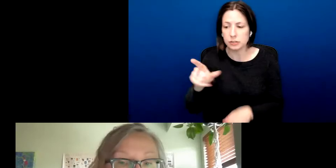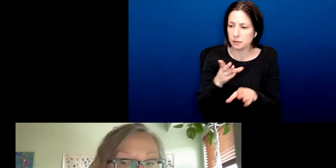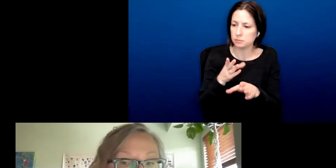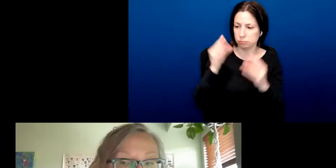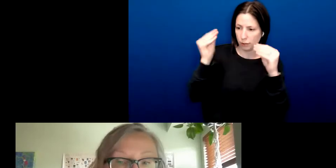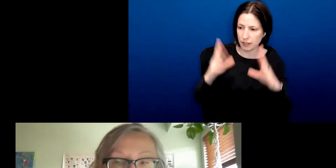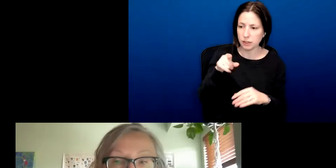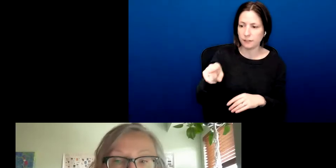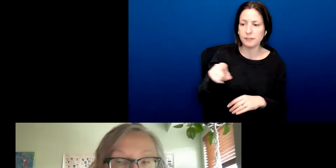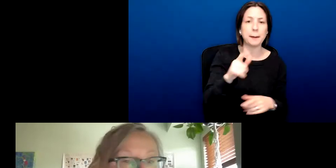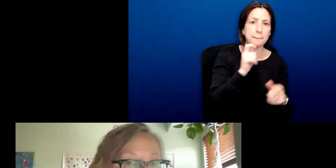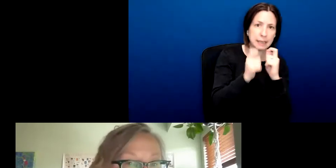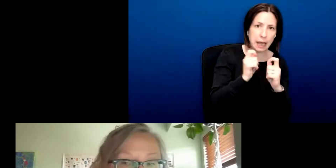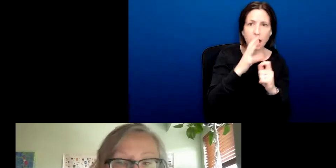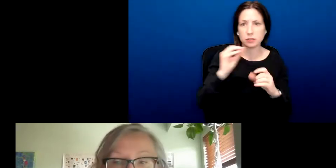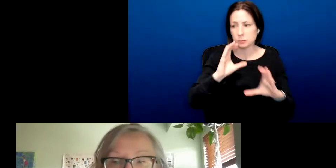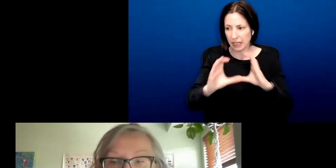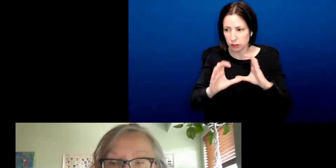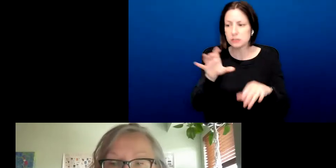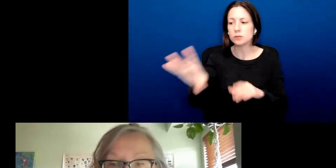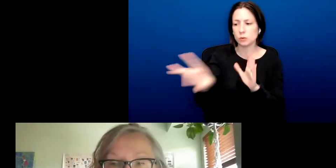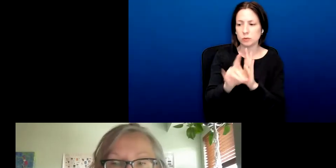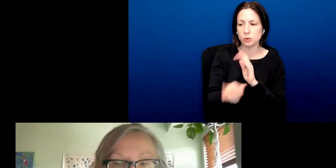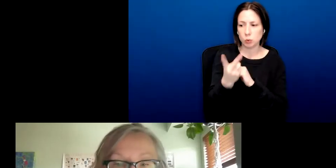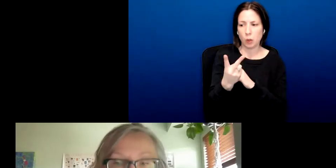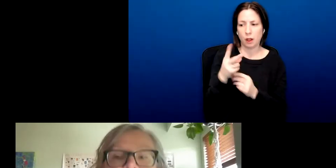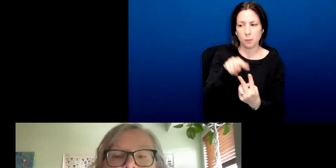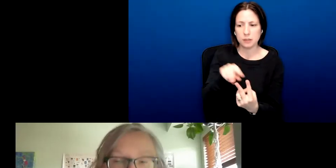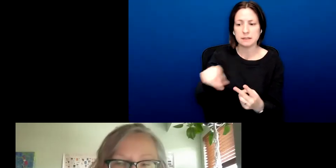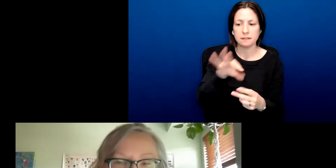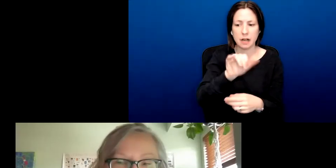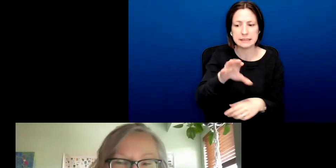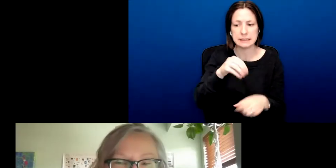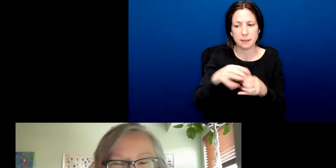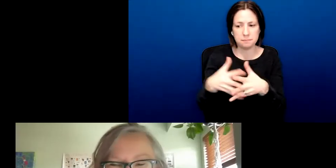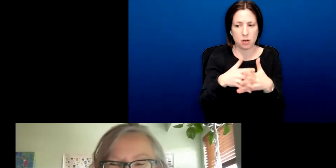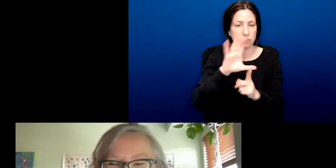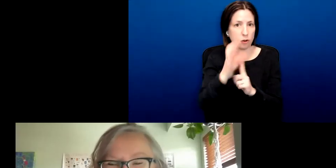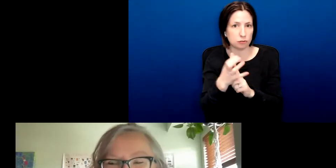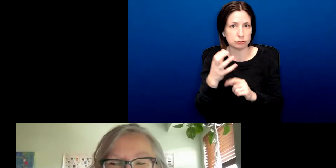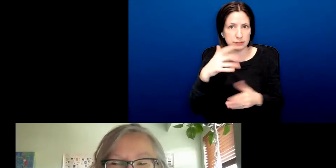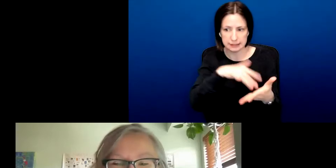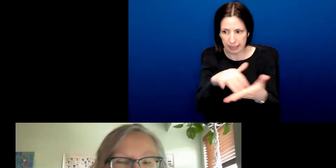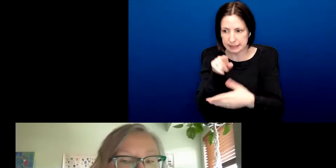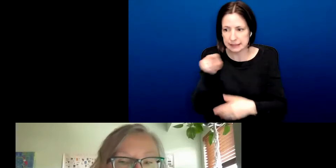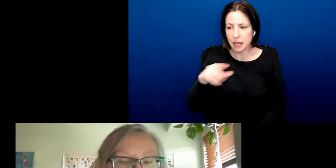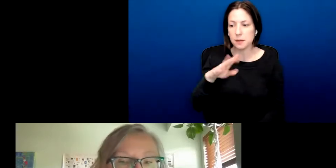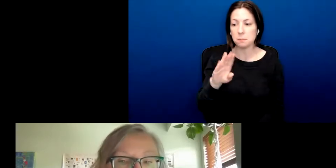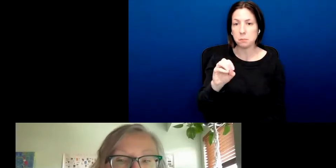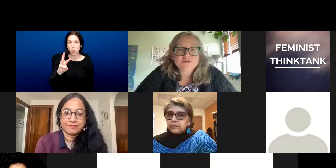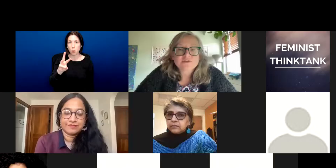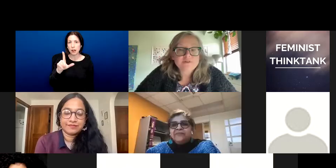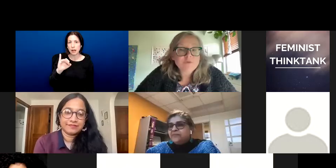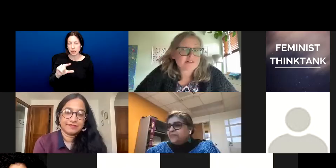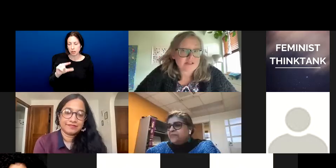dual appointed faculty in American culture studies at Bowling Green State University. She is currently the managing